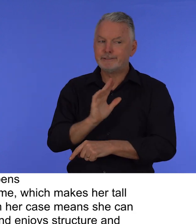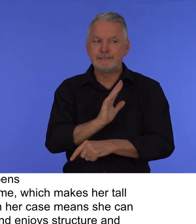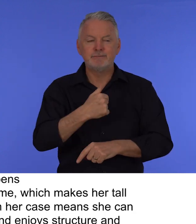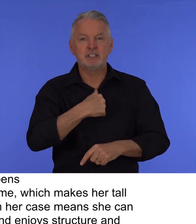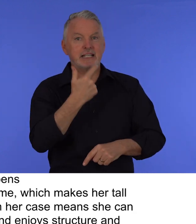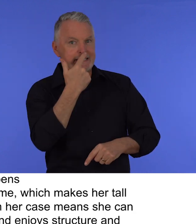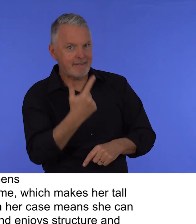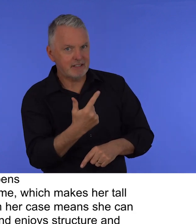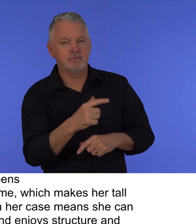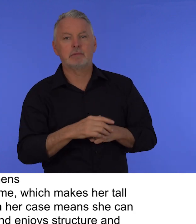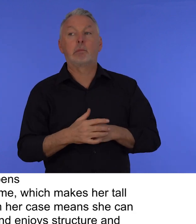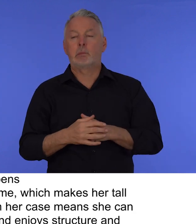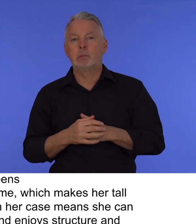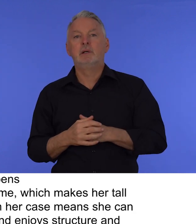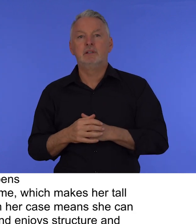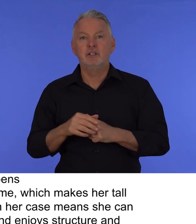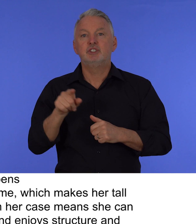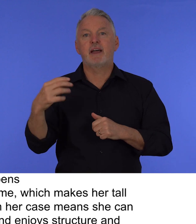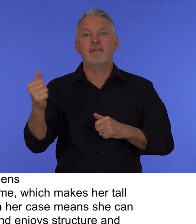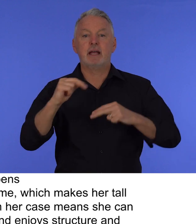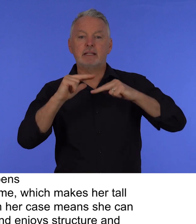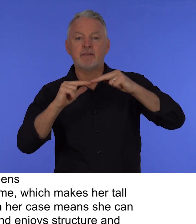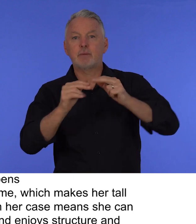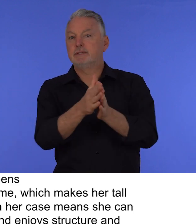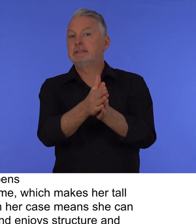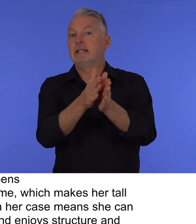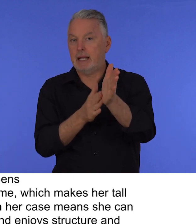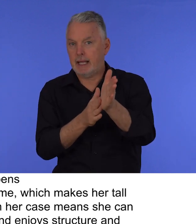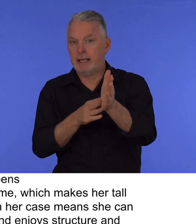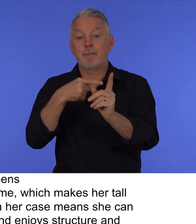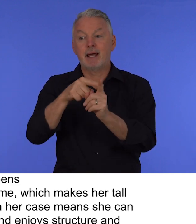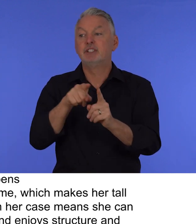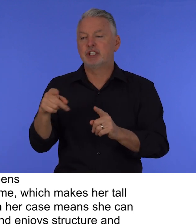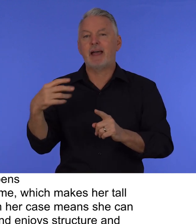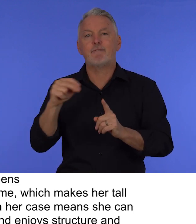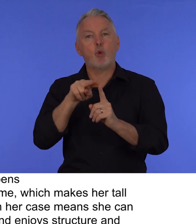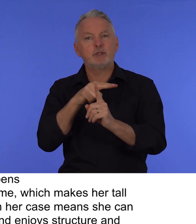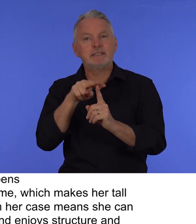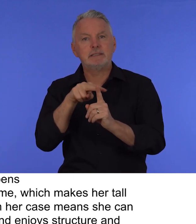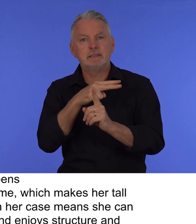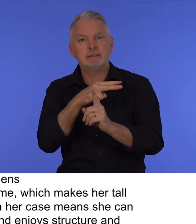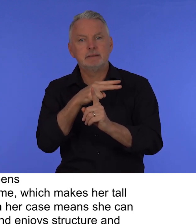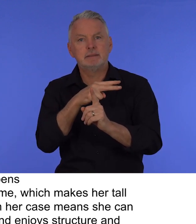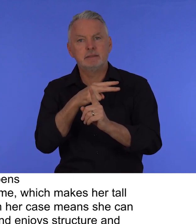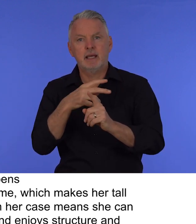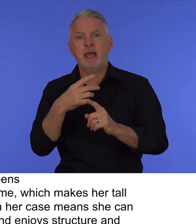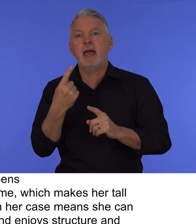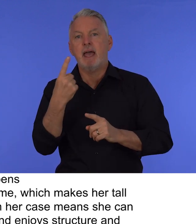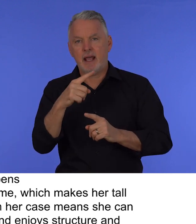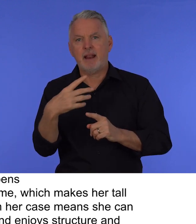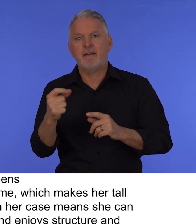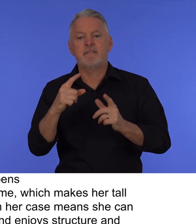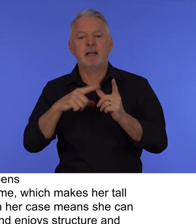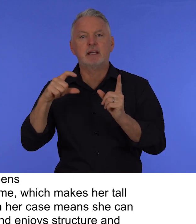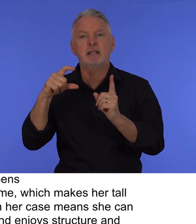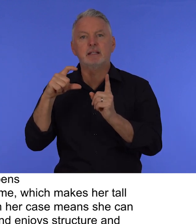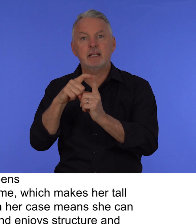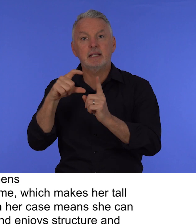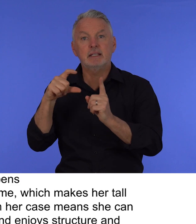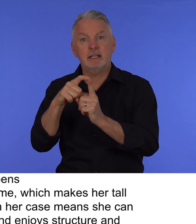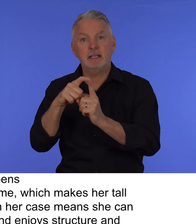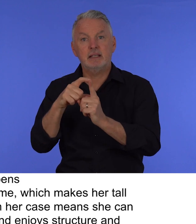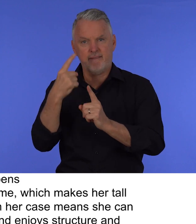So people think she's older, which has its own challenges. And she also has developmental delay, and we've recently found out